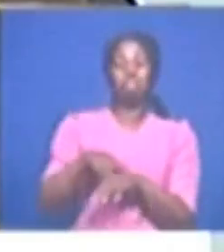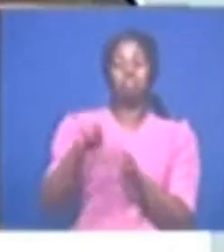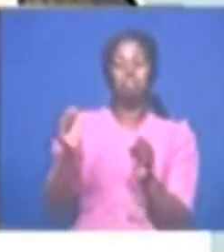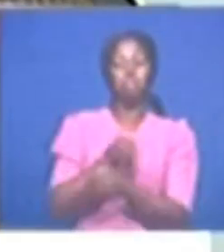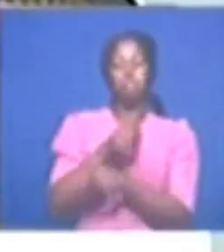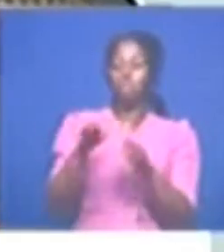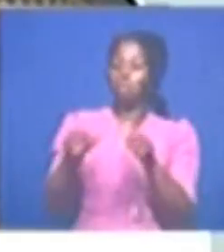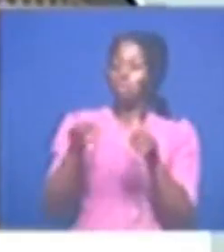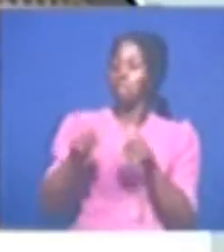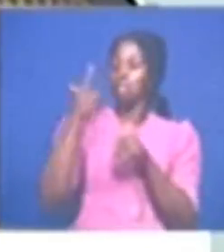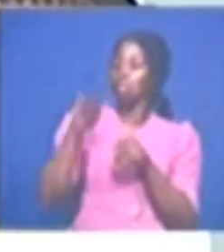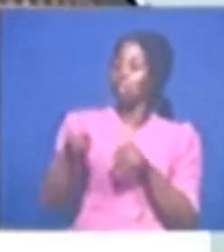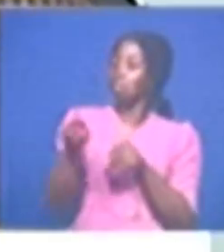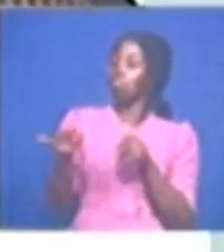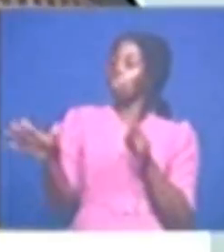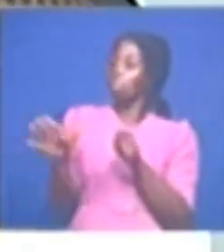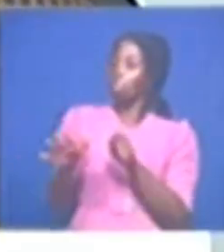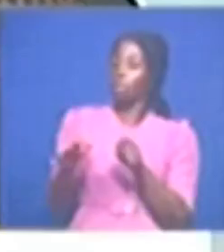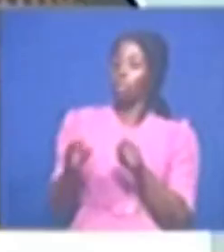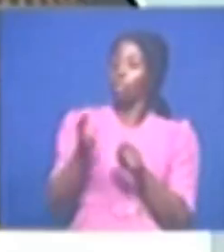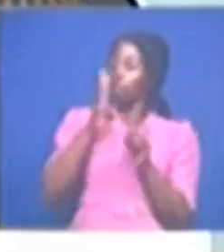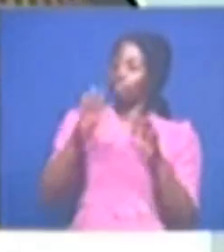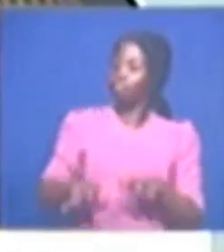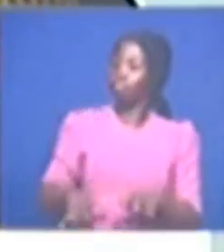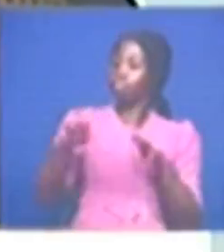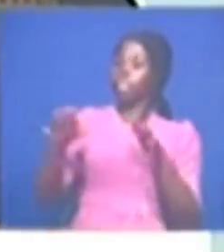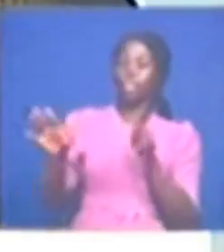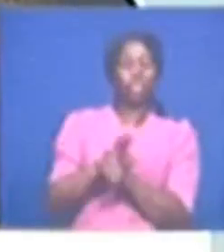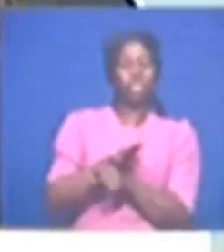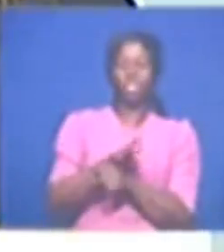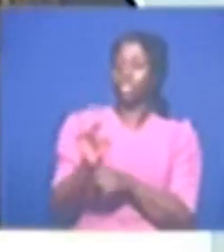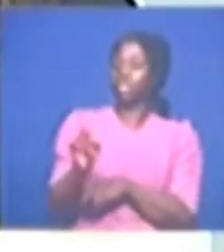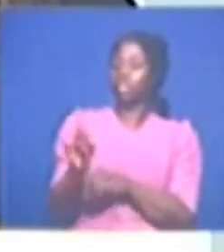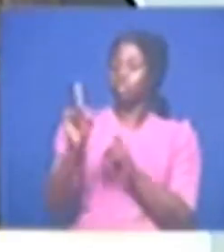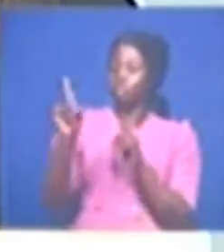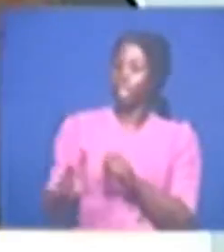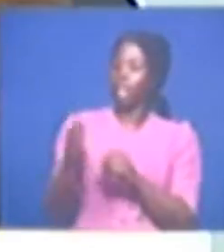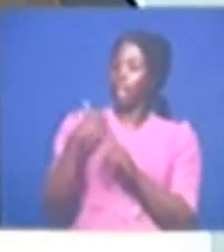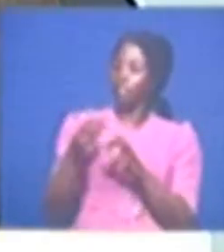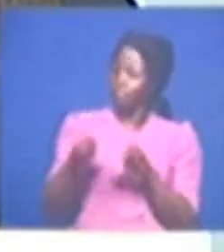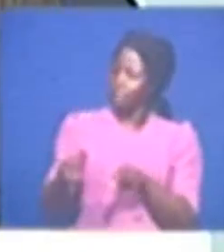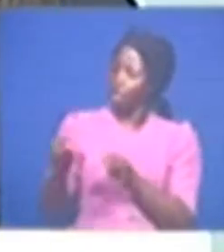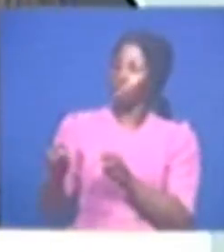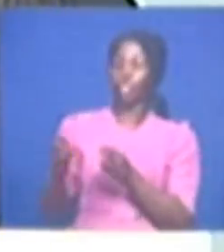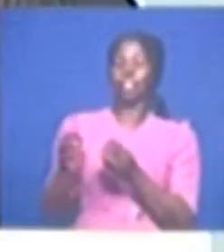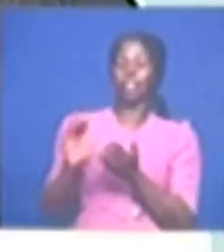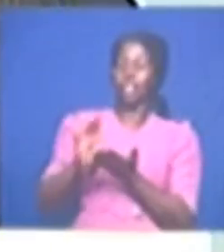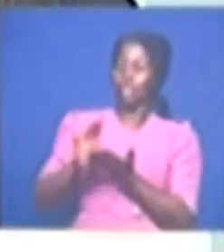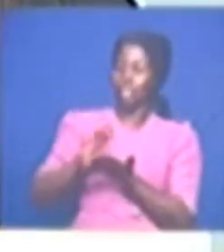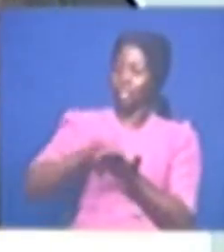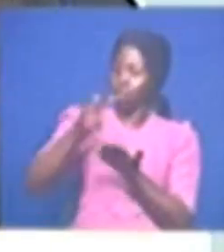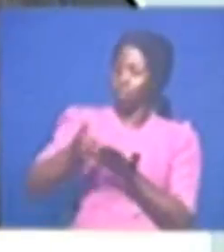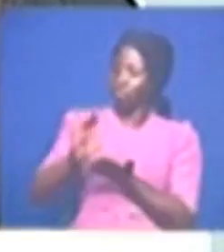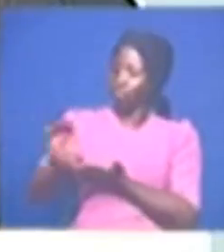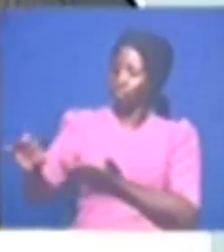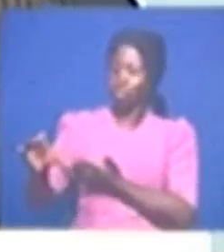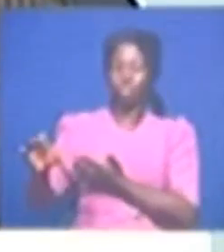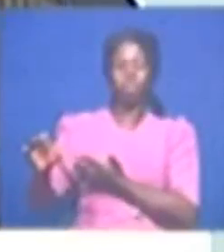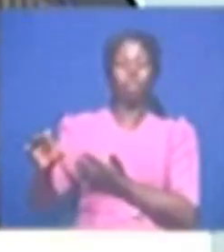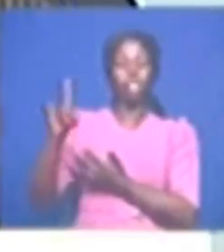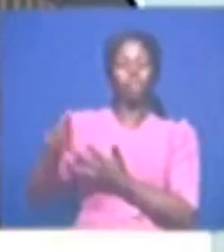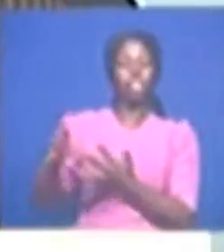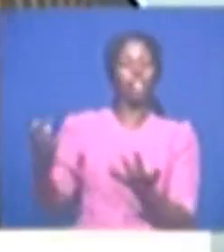have mechanisms, and we put resources aside, not just resources for disaster. We need to merge the two, so that these two organizations